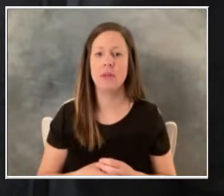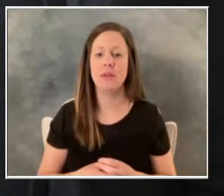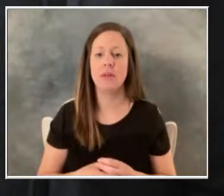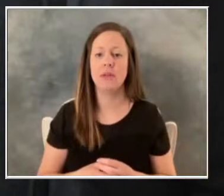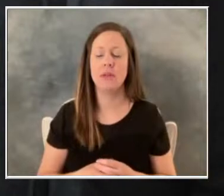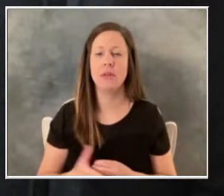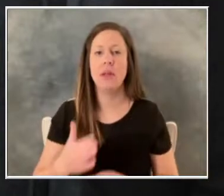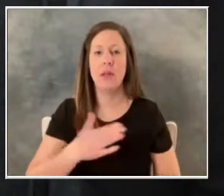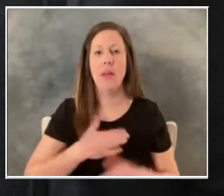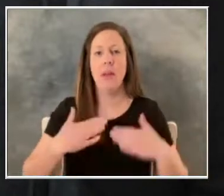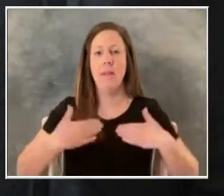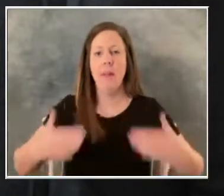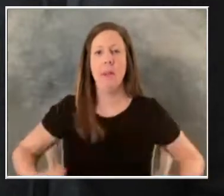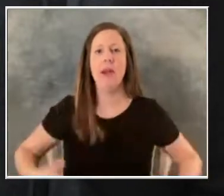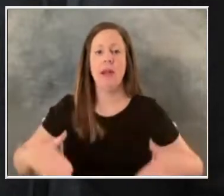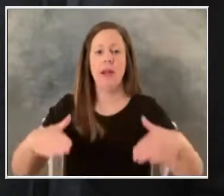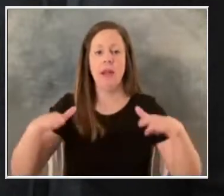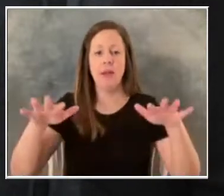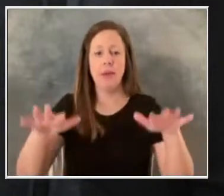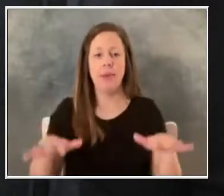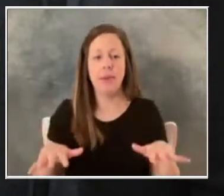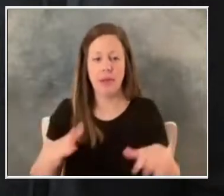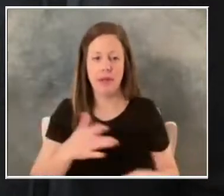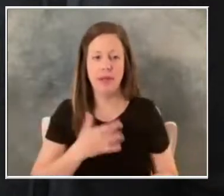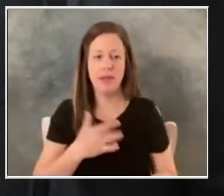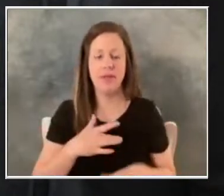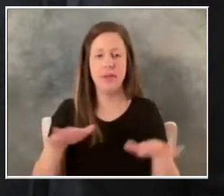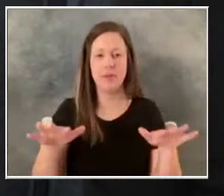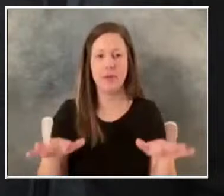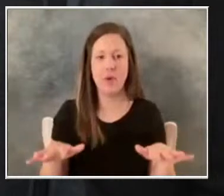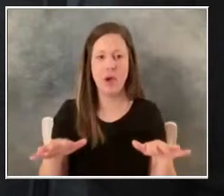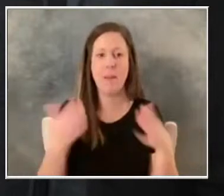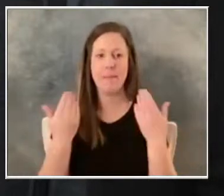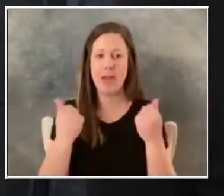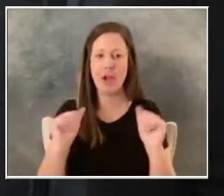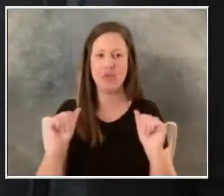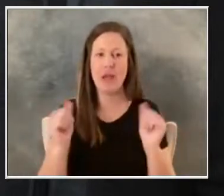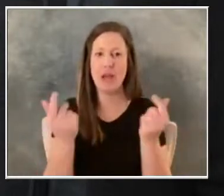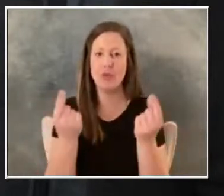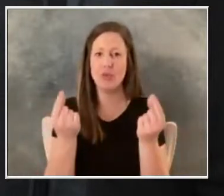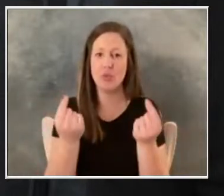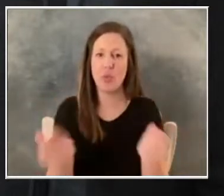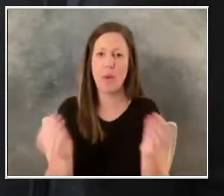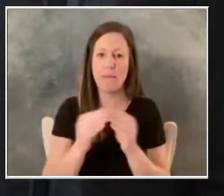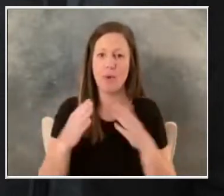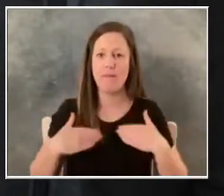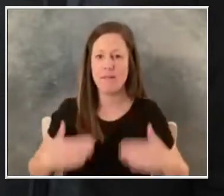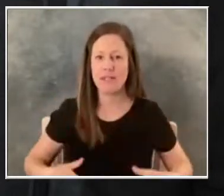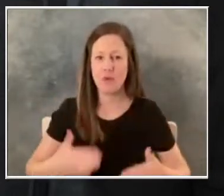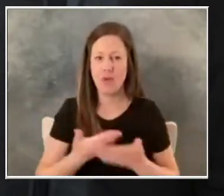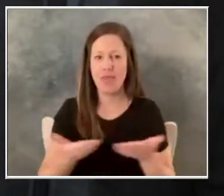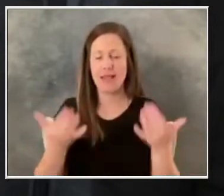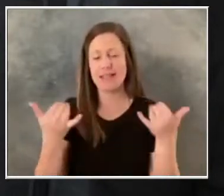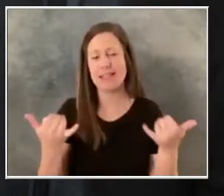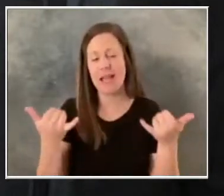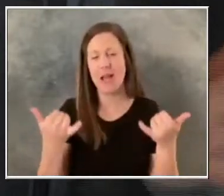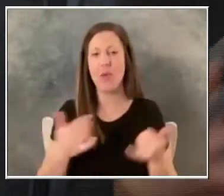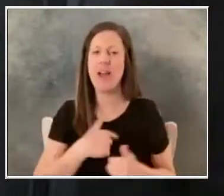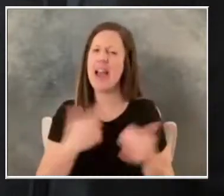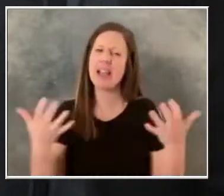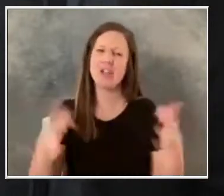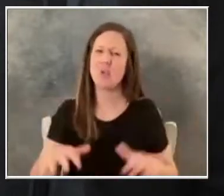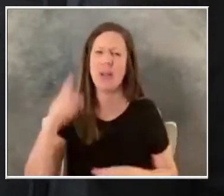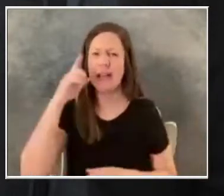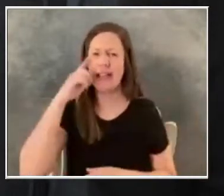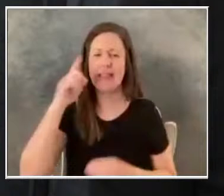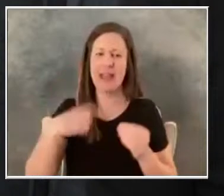calm. I try to do a lot of like more physical now. I don't want to think about like so much